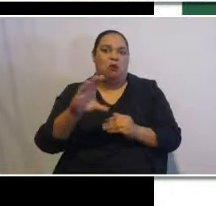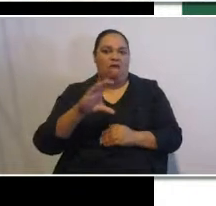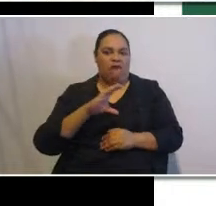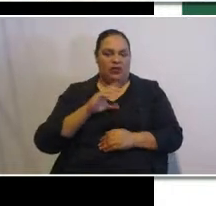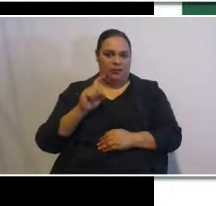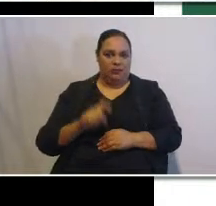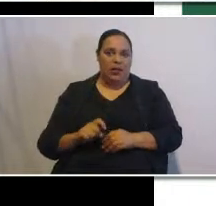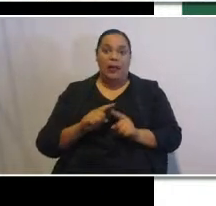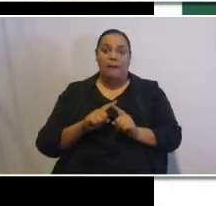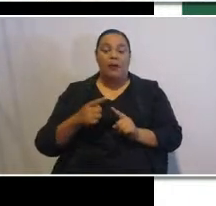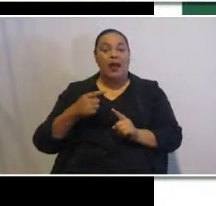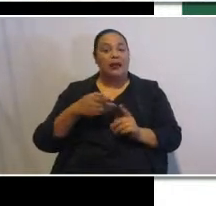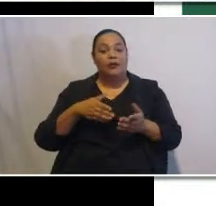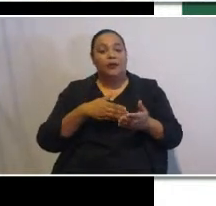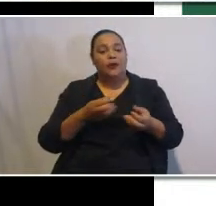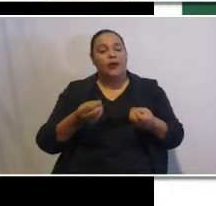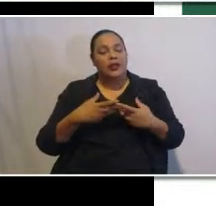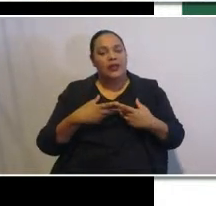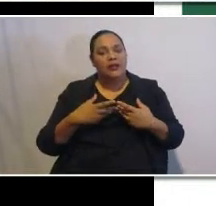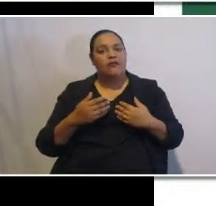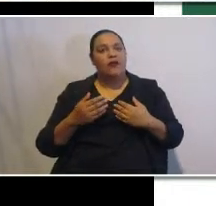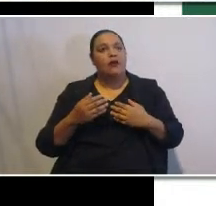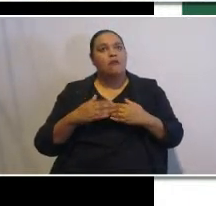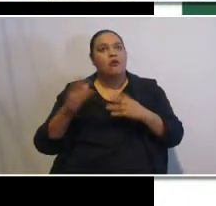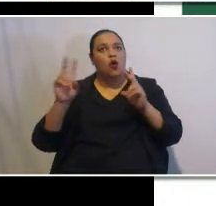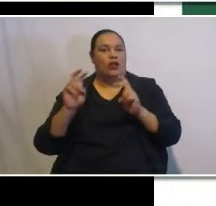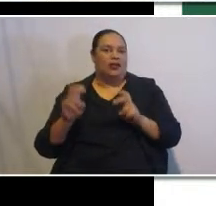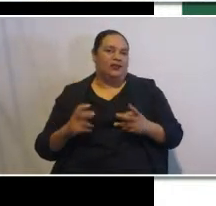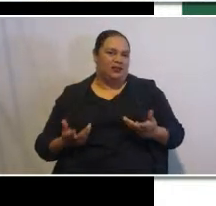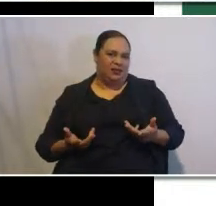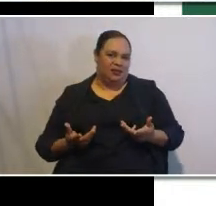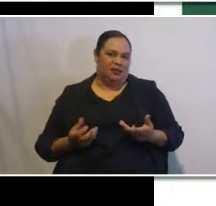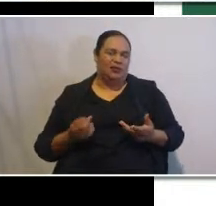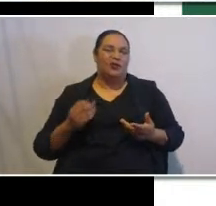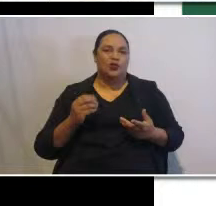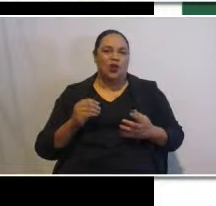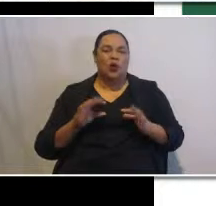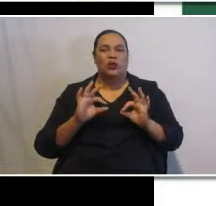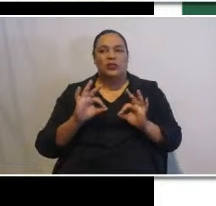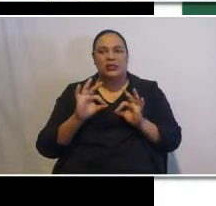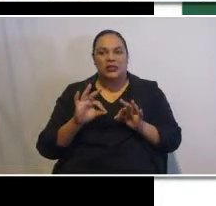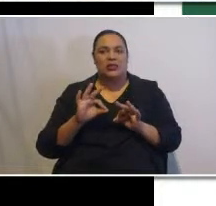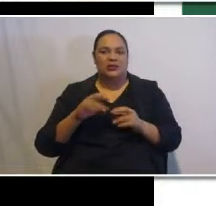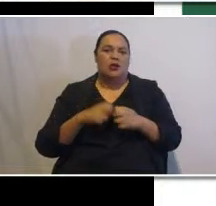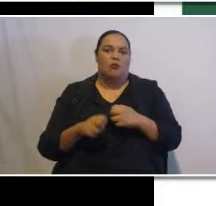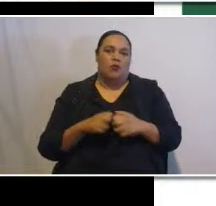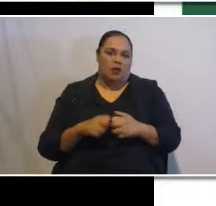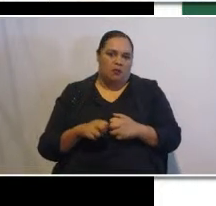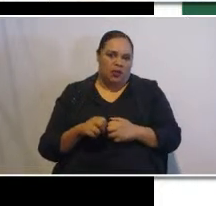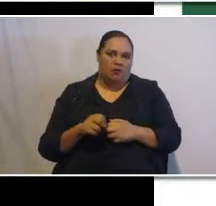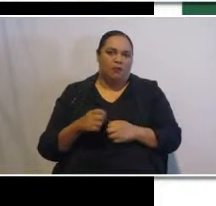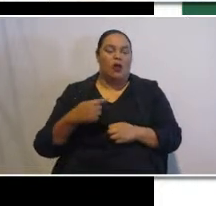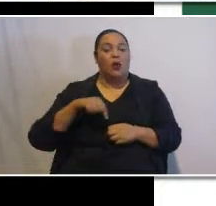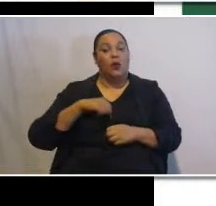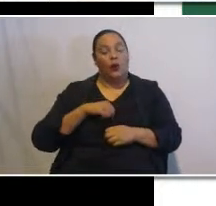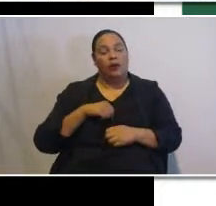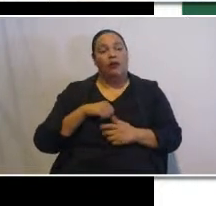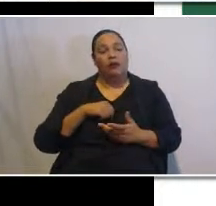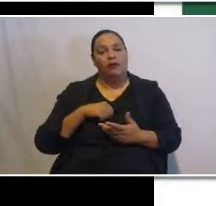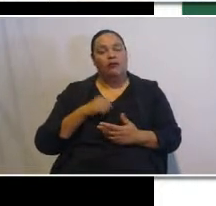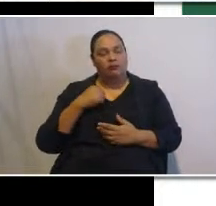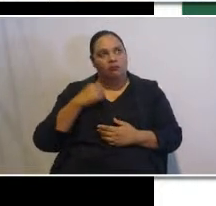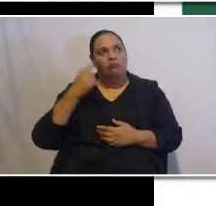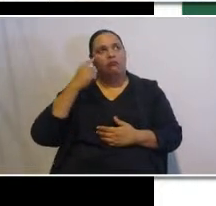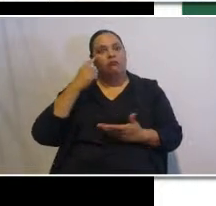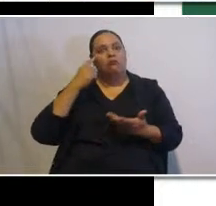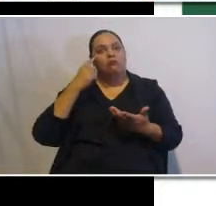but without providing more electricity. So this is a problem. We also think